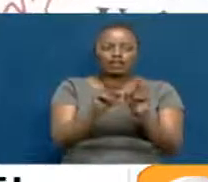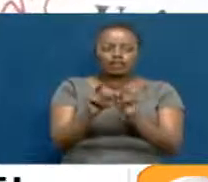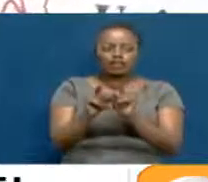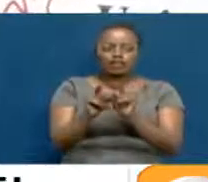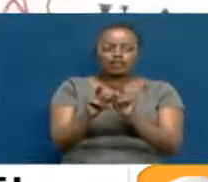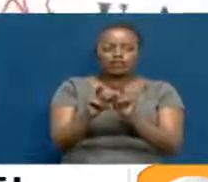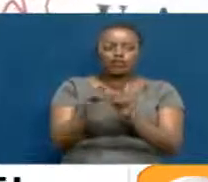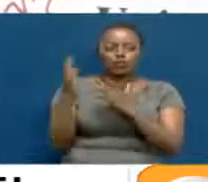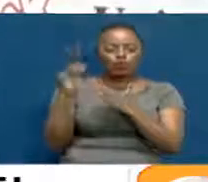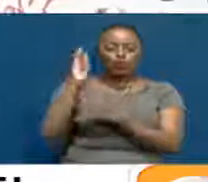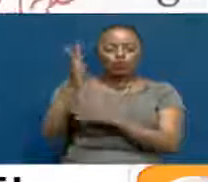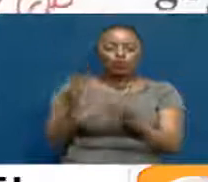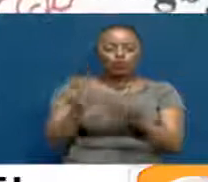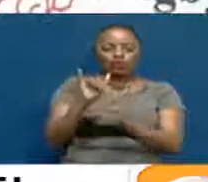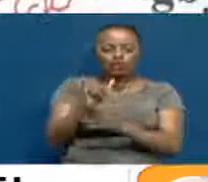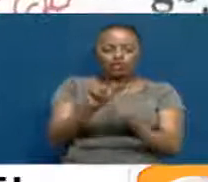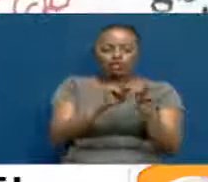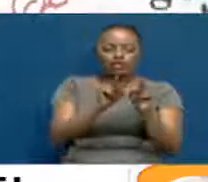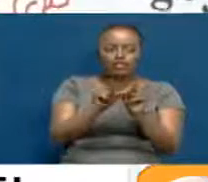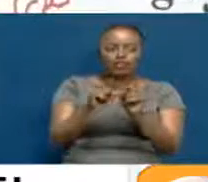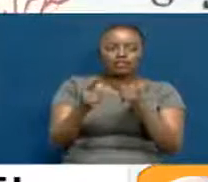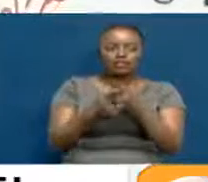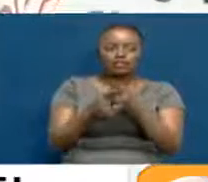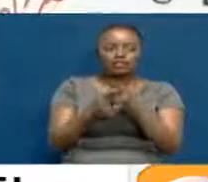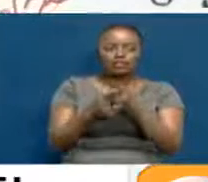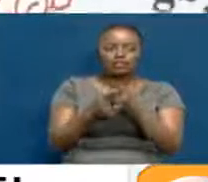July. Hopefully get over that. Semi-final on the 6th of July,